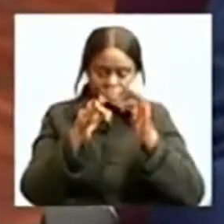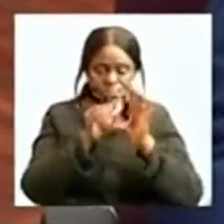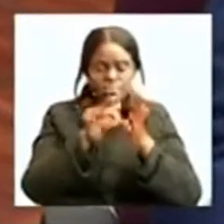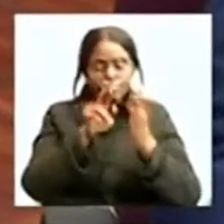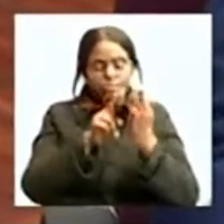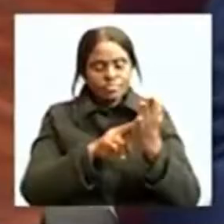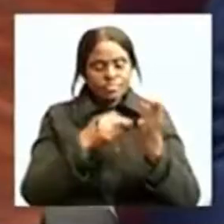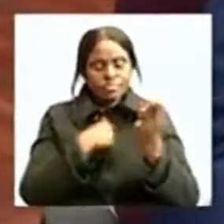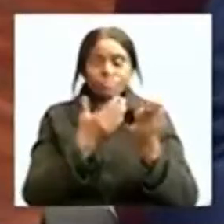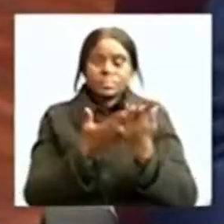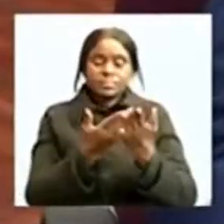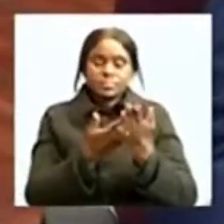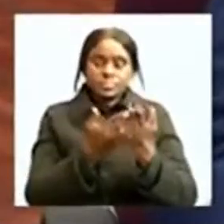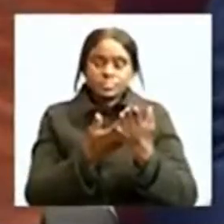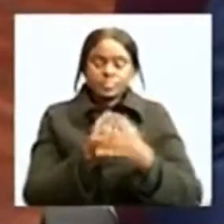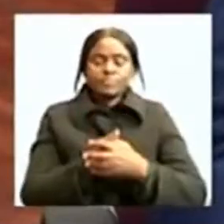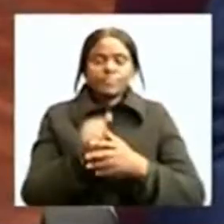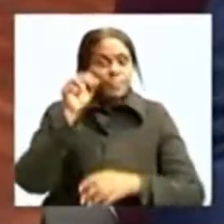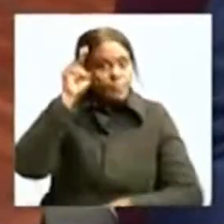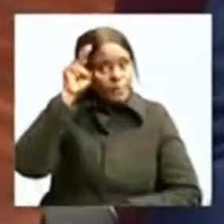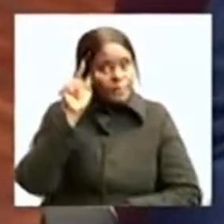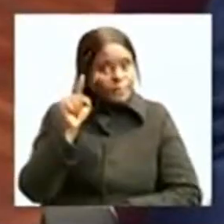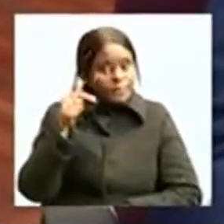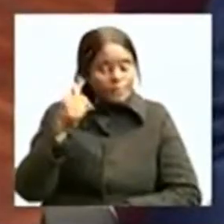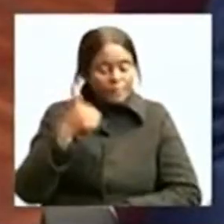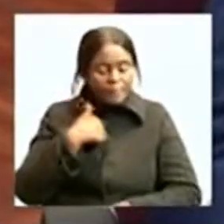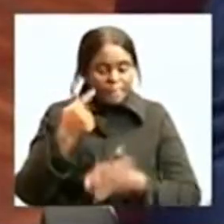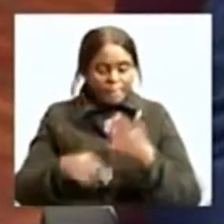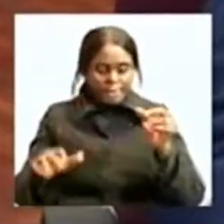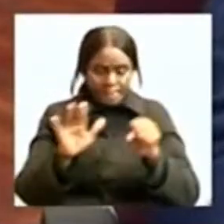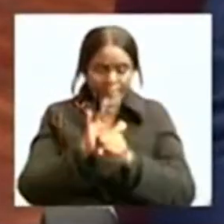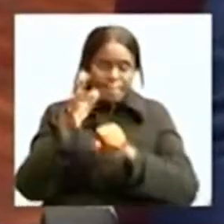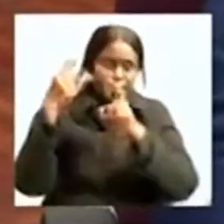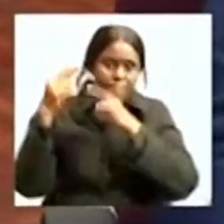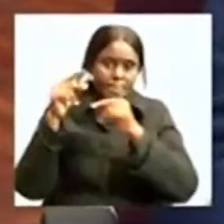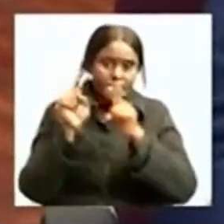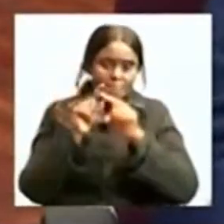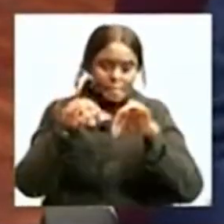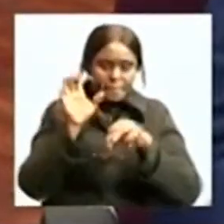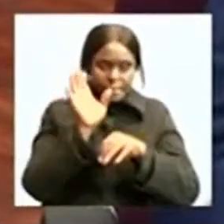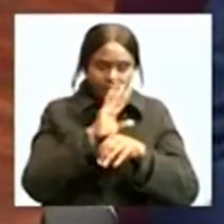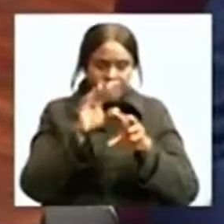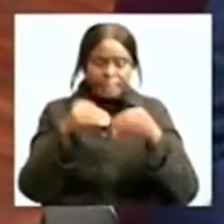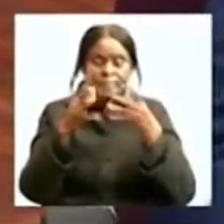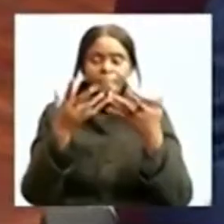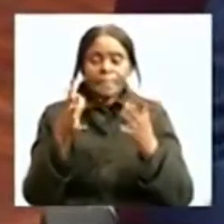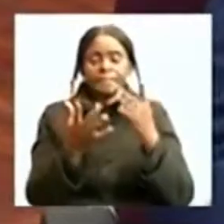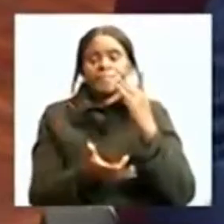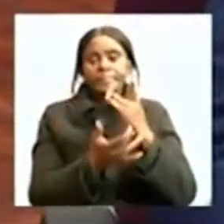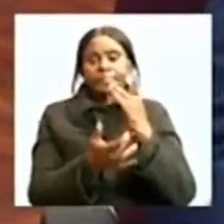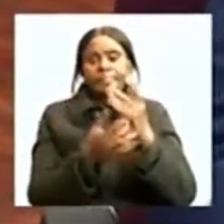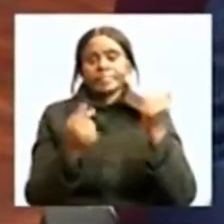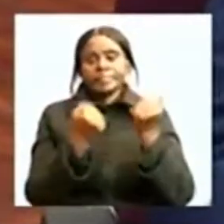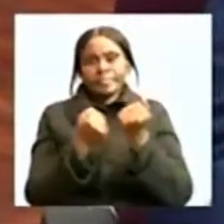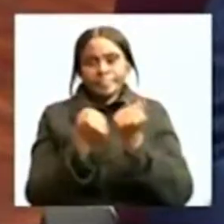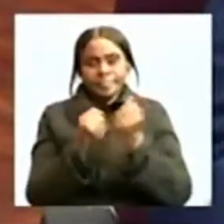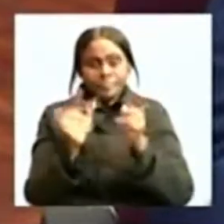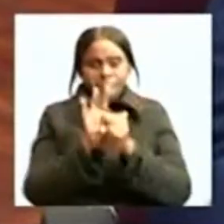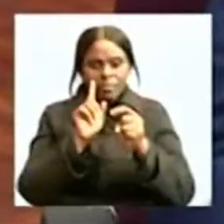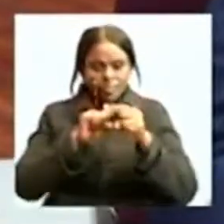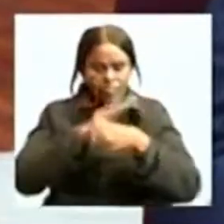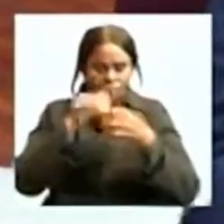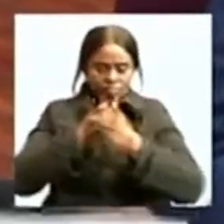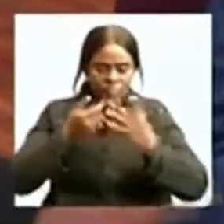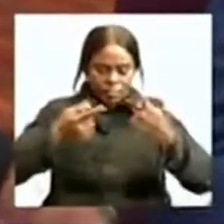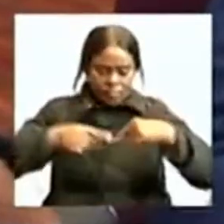report, the Ministry undertook a comprehensive review and continued to provide technical support to all the